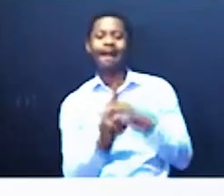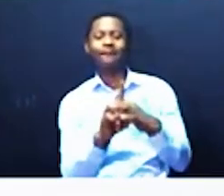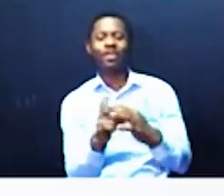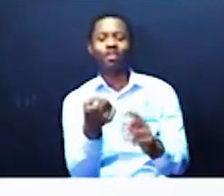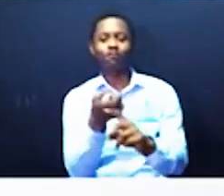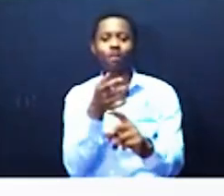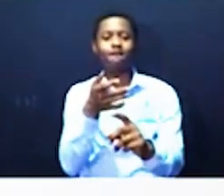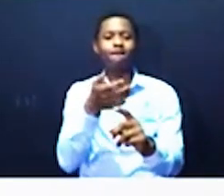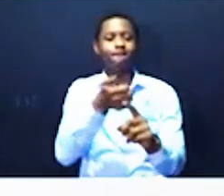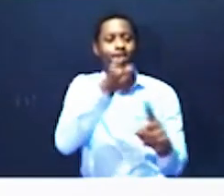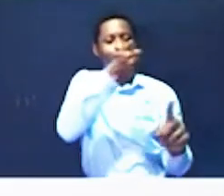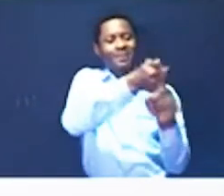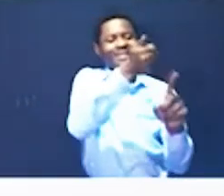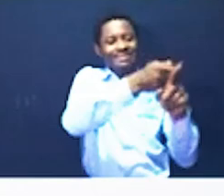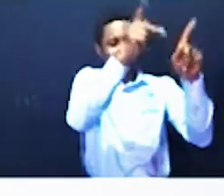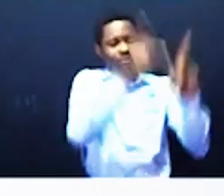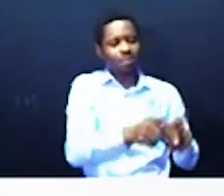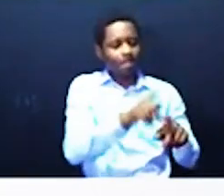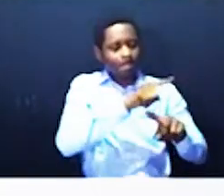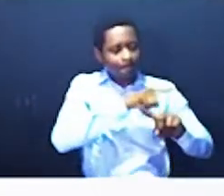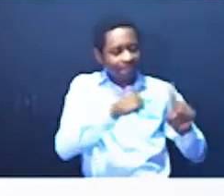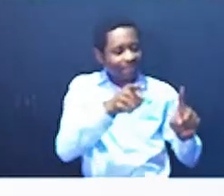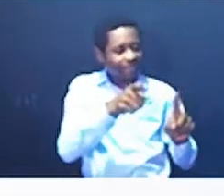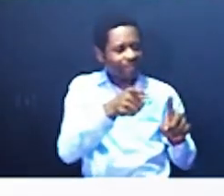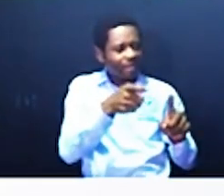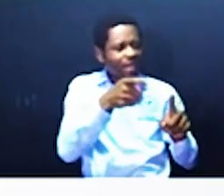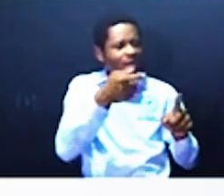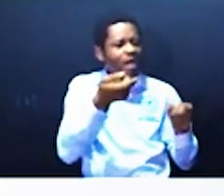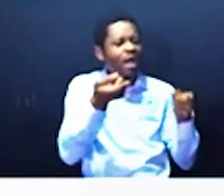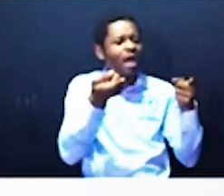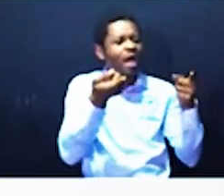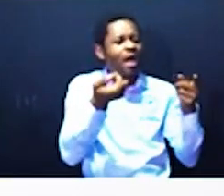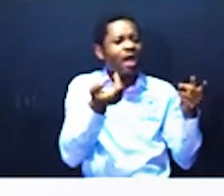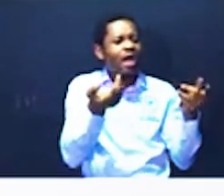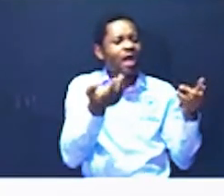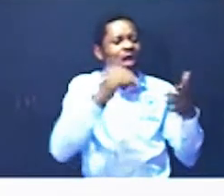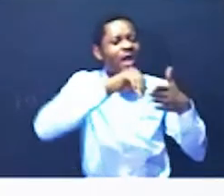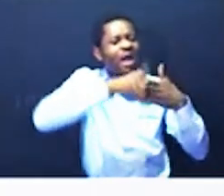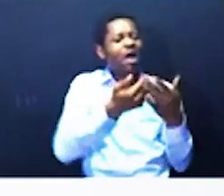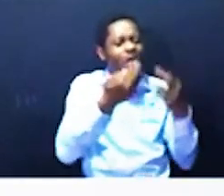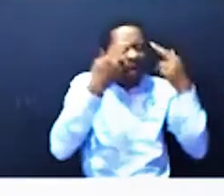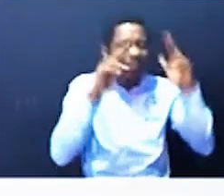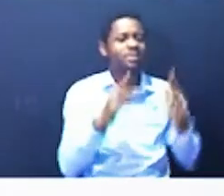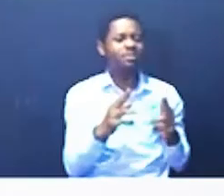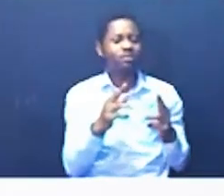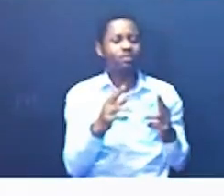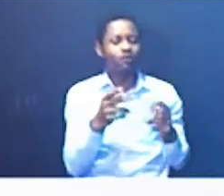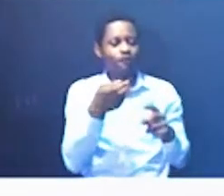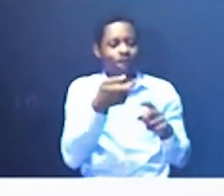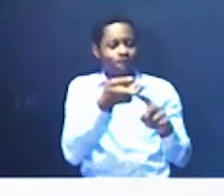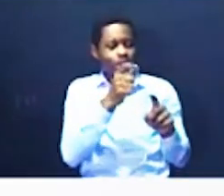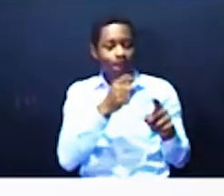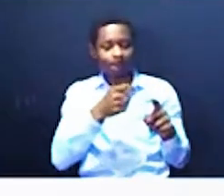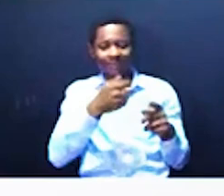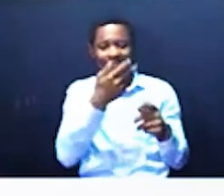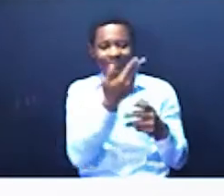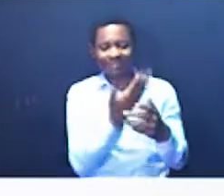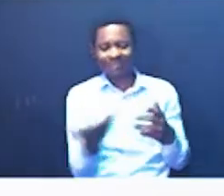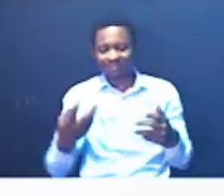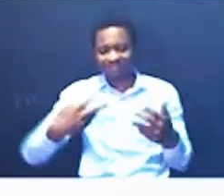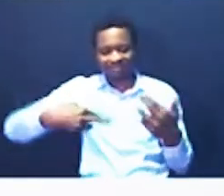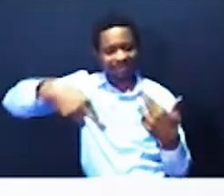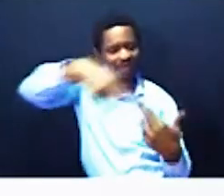but from happenings around them. See, offenses do not come from within us.